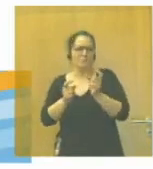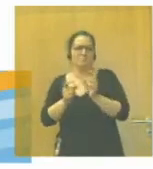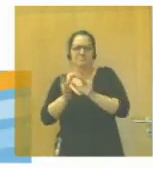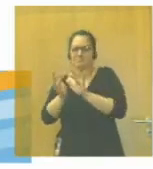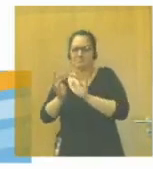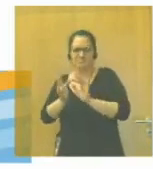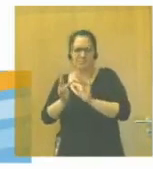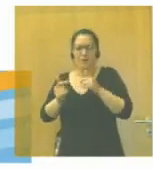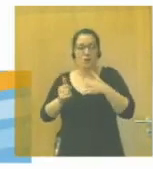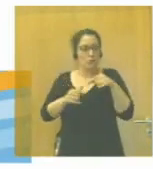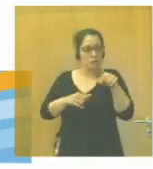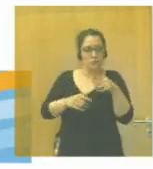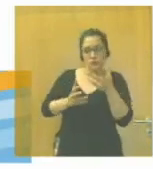thing.